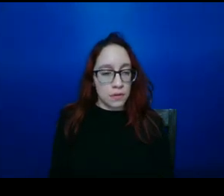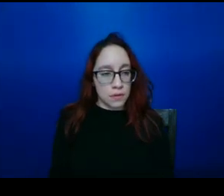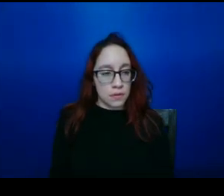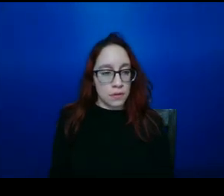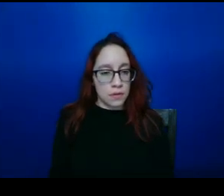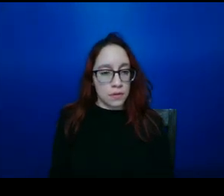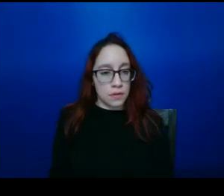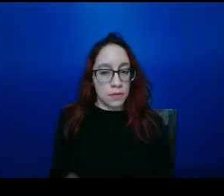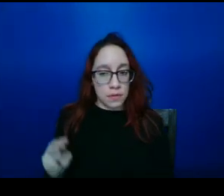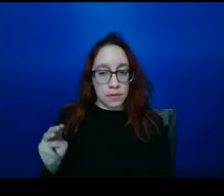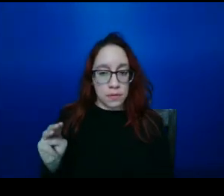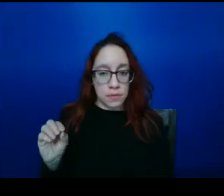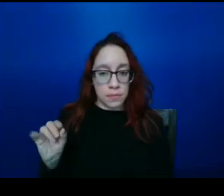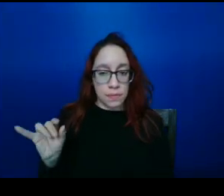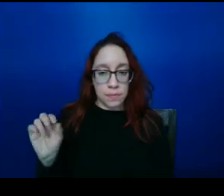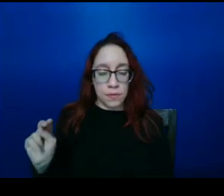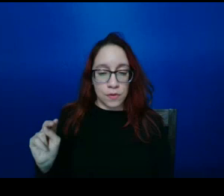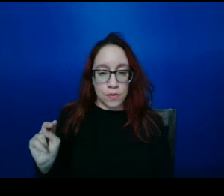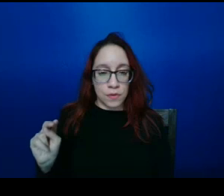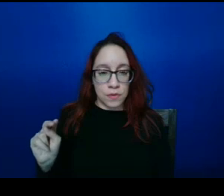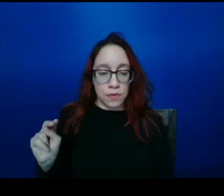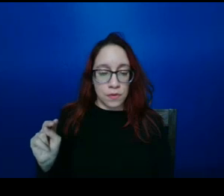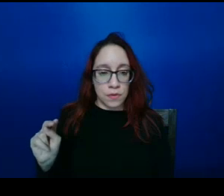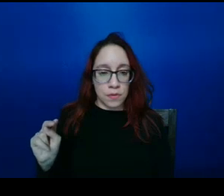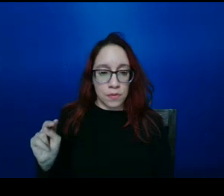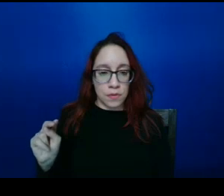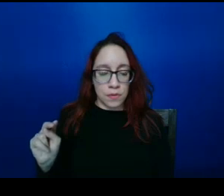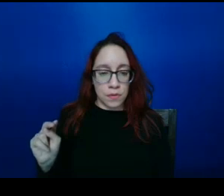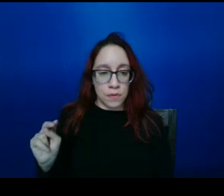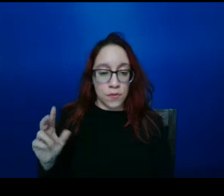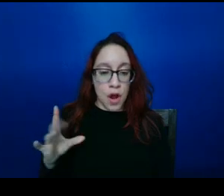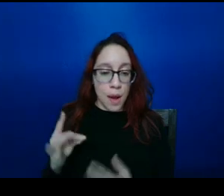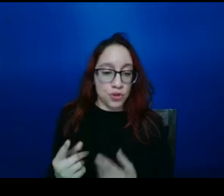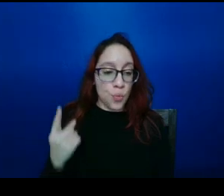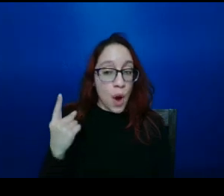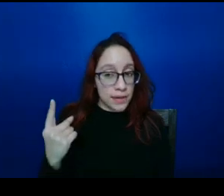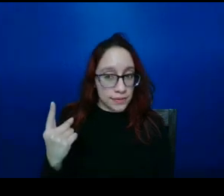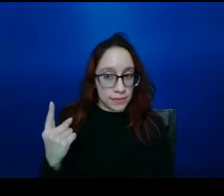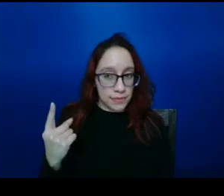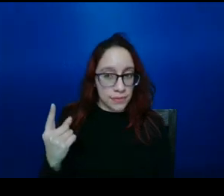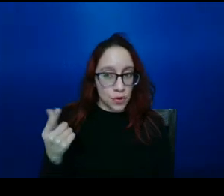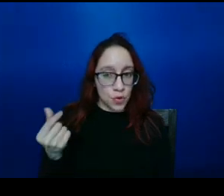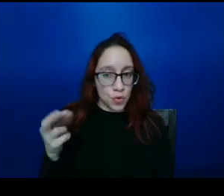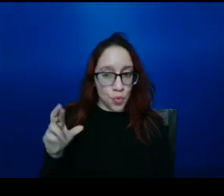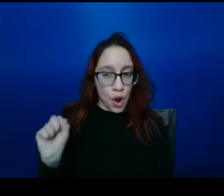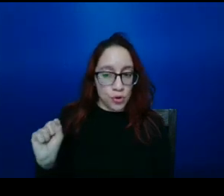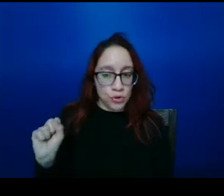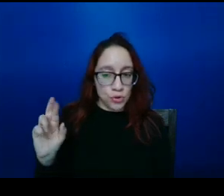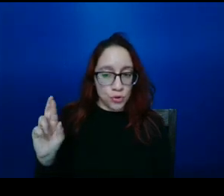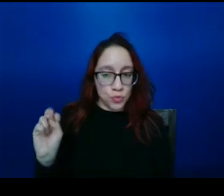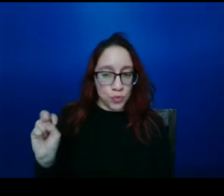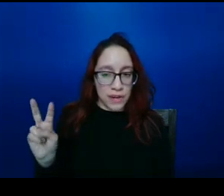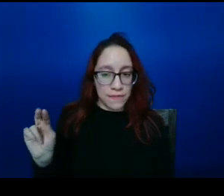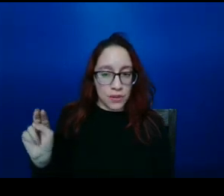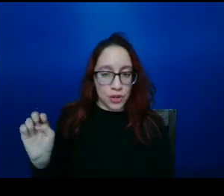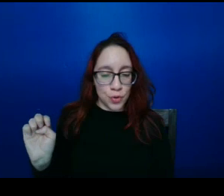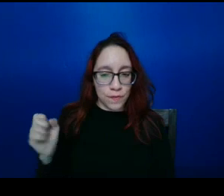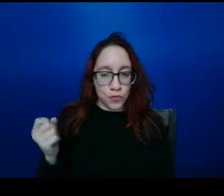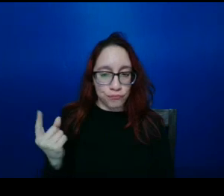We have a motion from Commissioner. With option one. One. Yes, this is the gross revenue year over year.